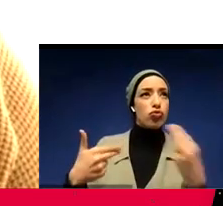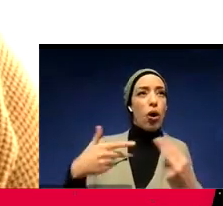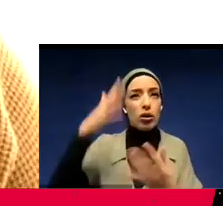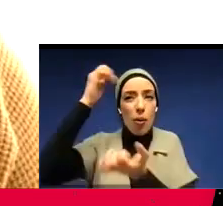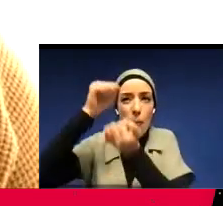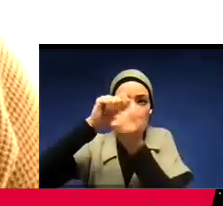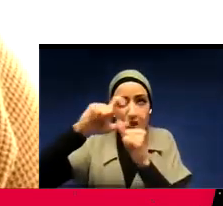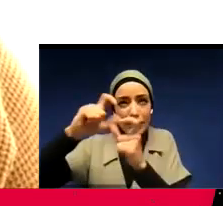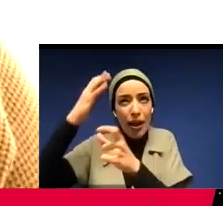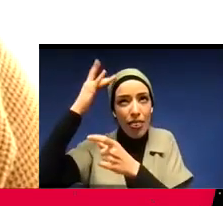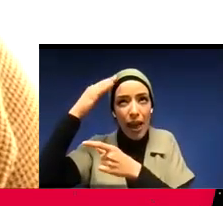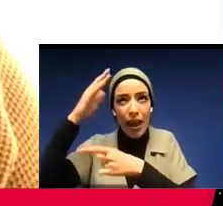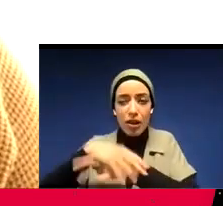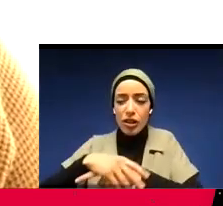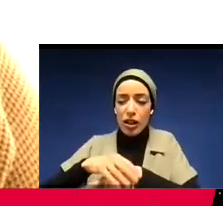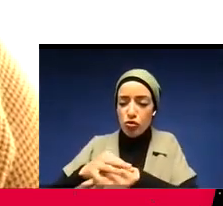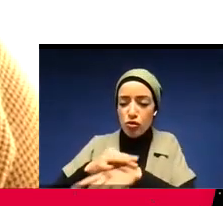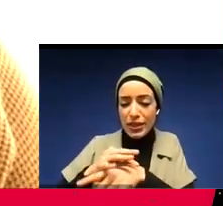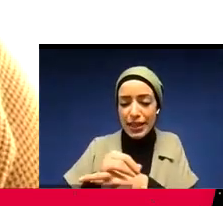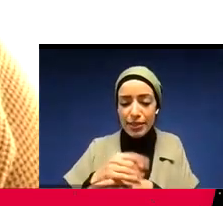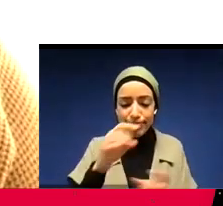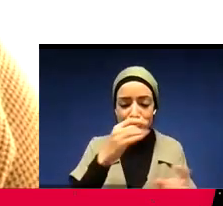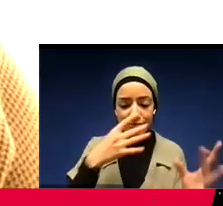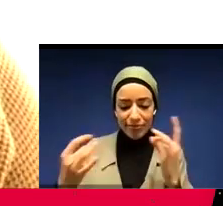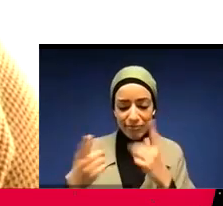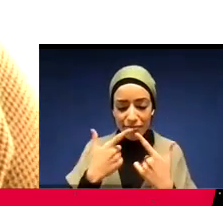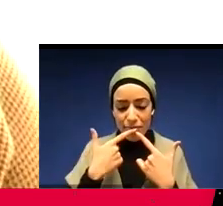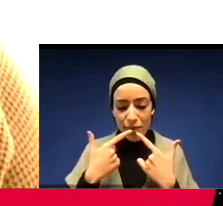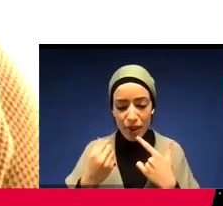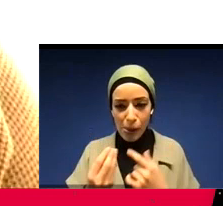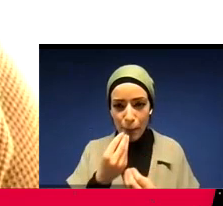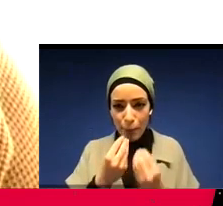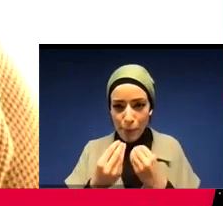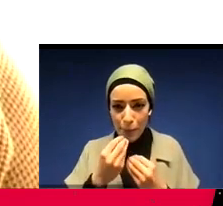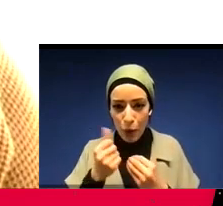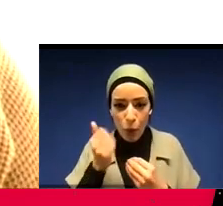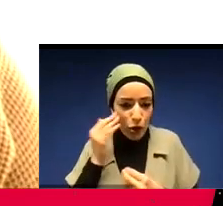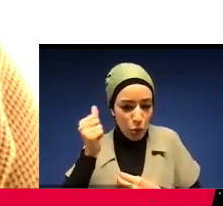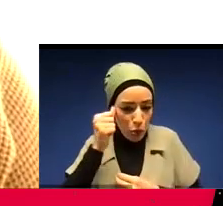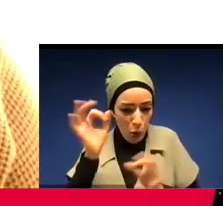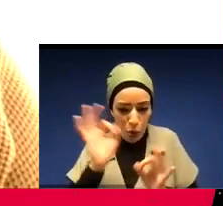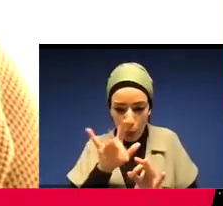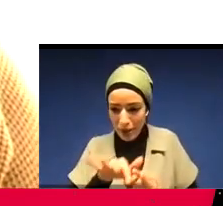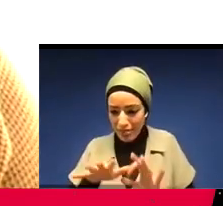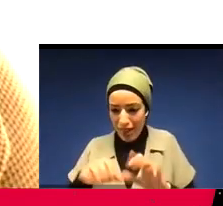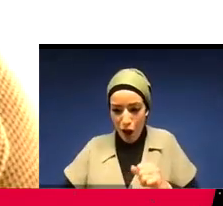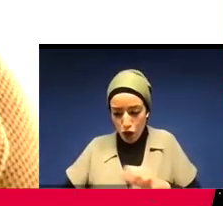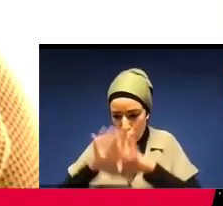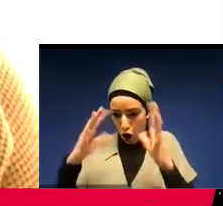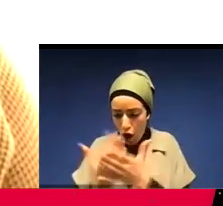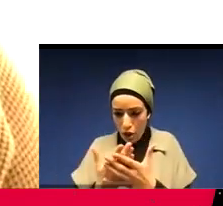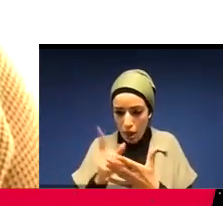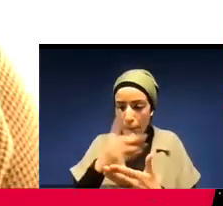the muscles you have never unclenched from worry, gone soft as a newborn skin, the sparkling taste of food when we know that no one on earth is